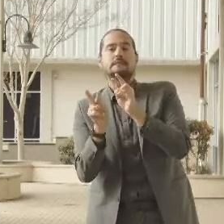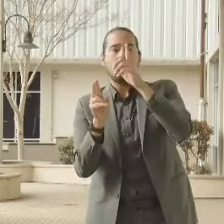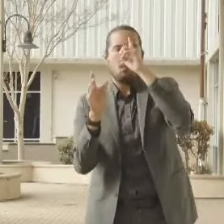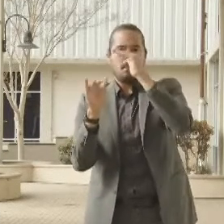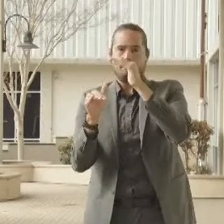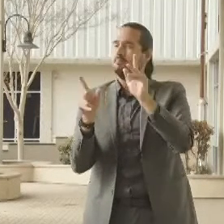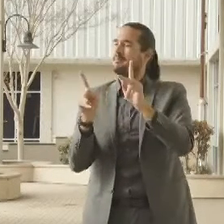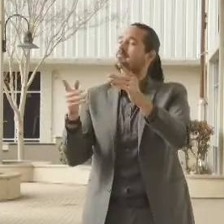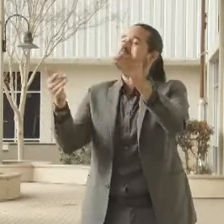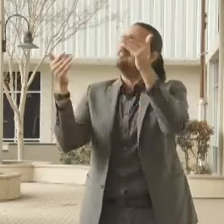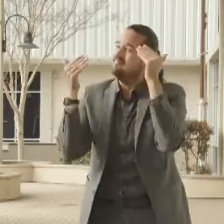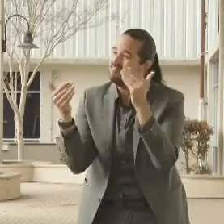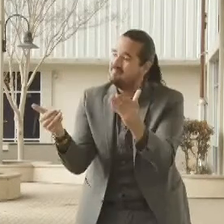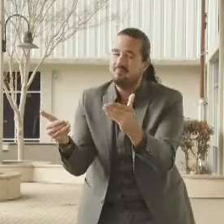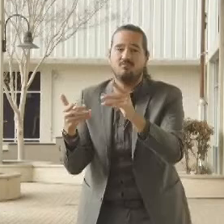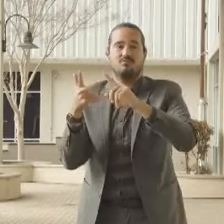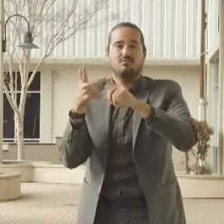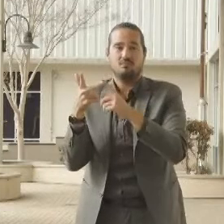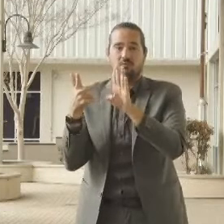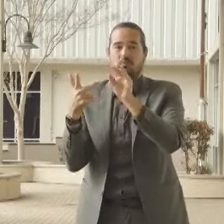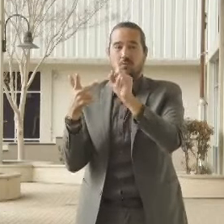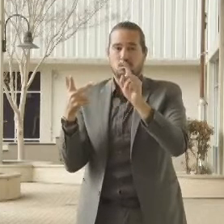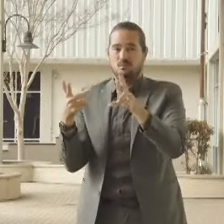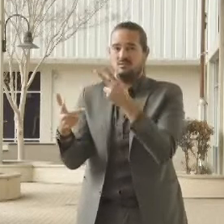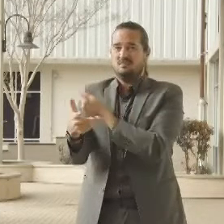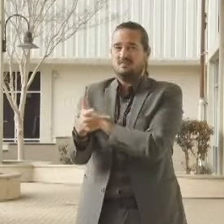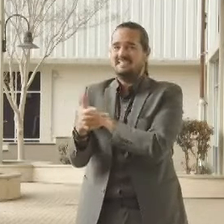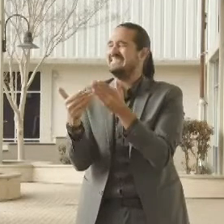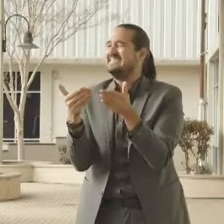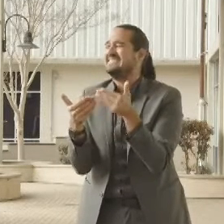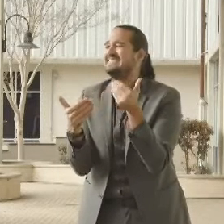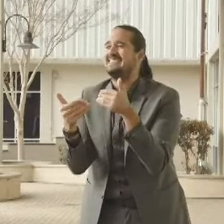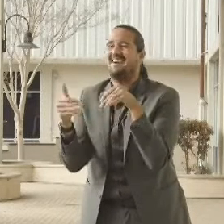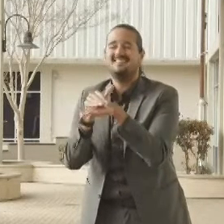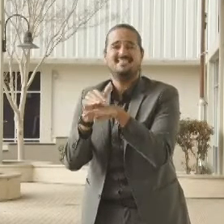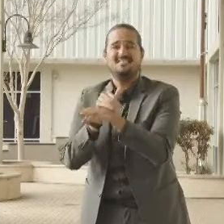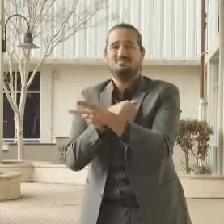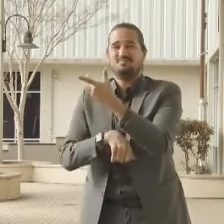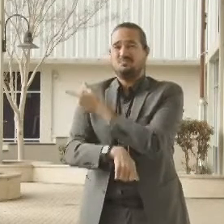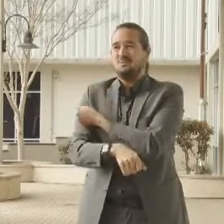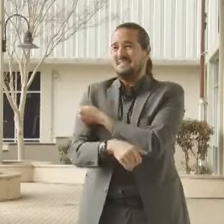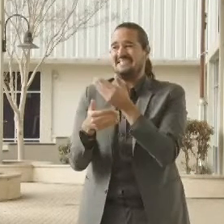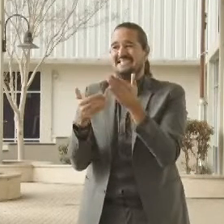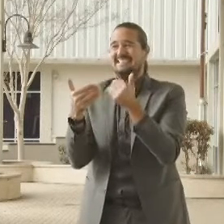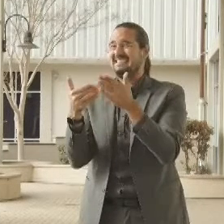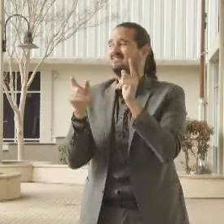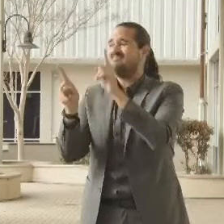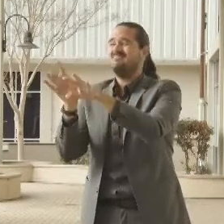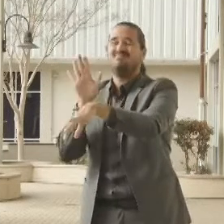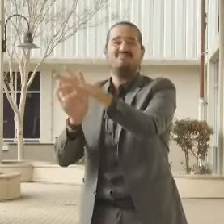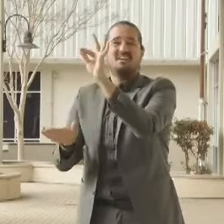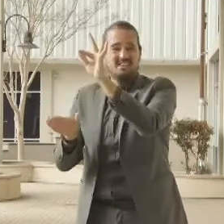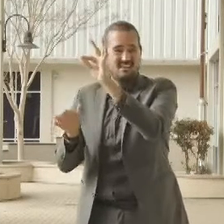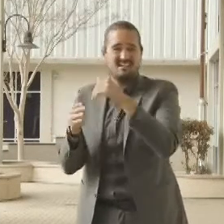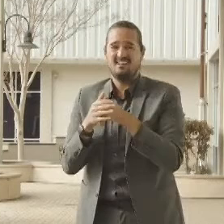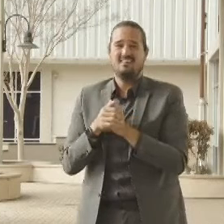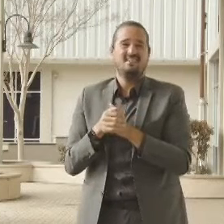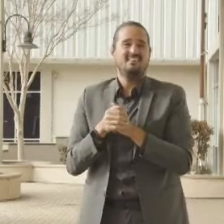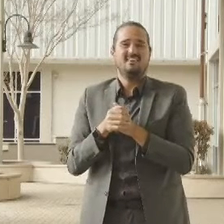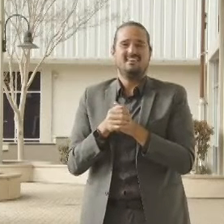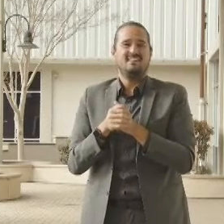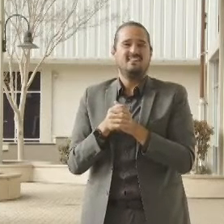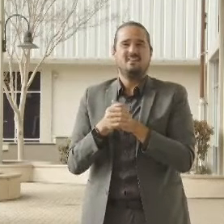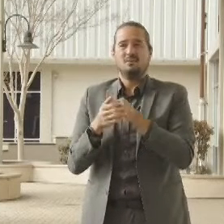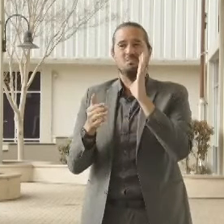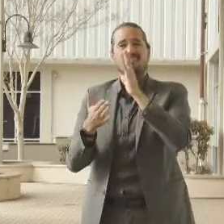shot. It's very simple to do. The access is readily available. It is so protective for themselves, for